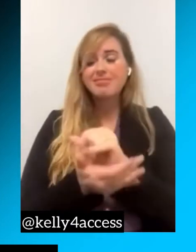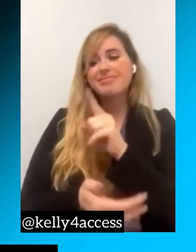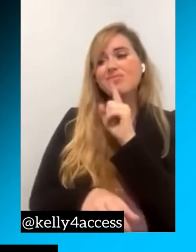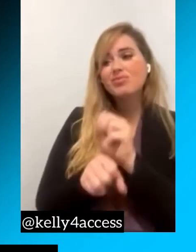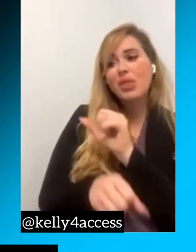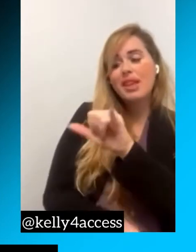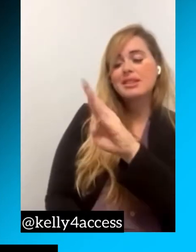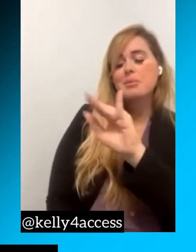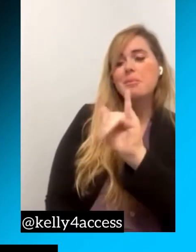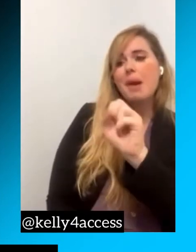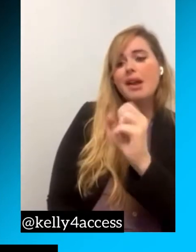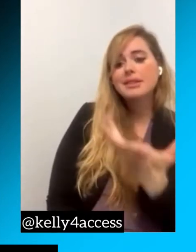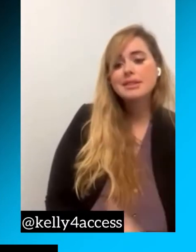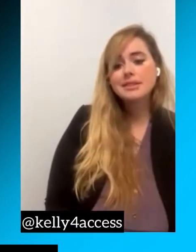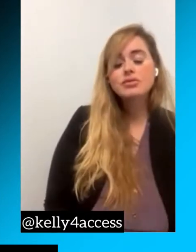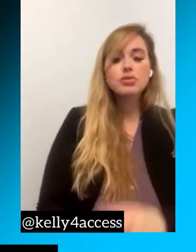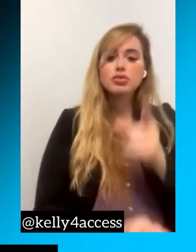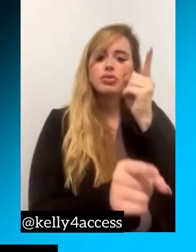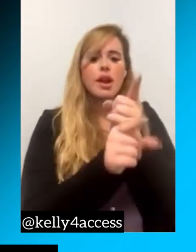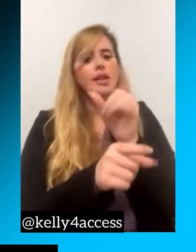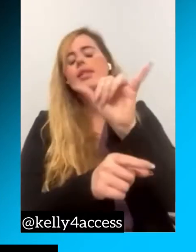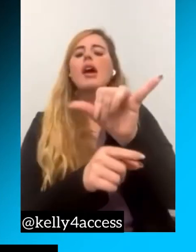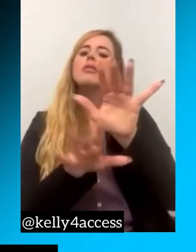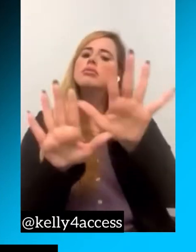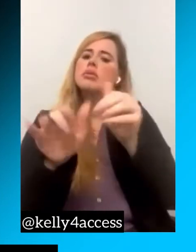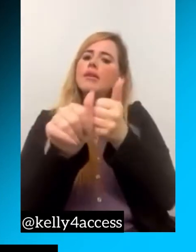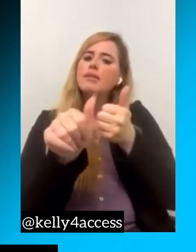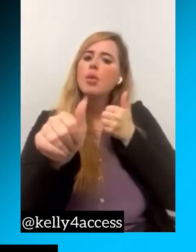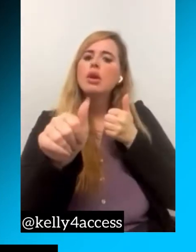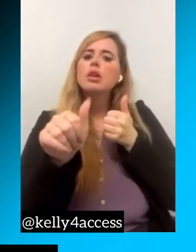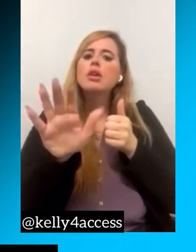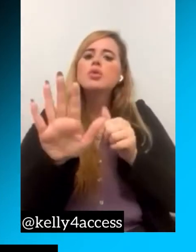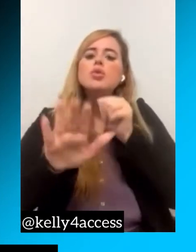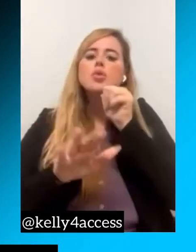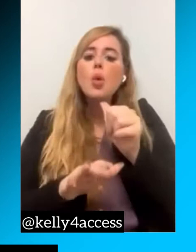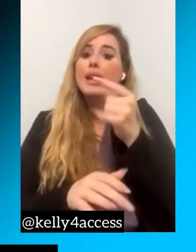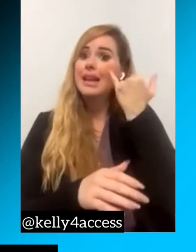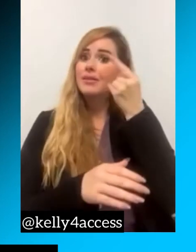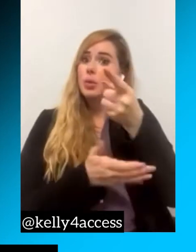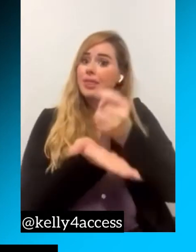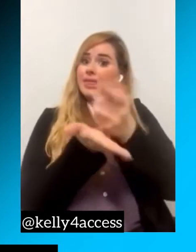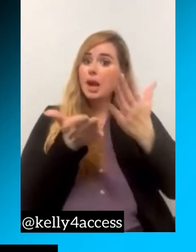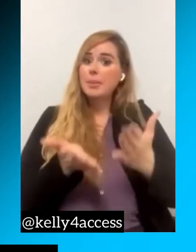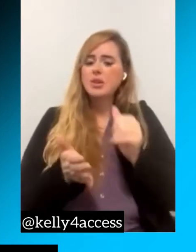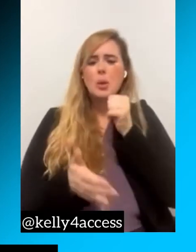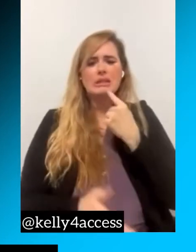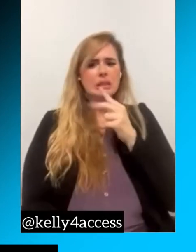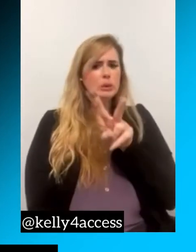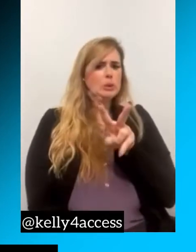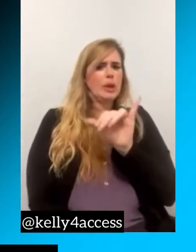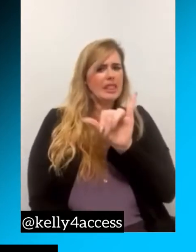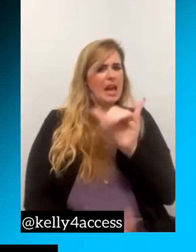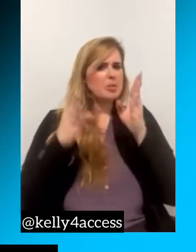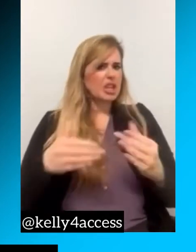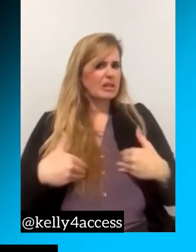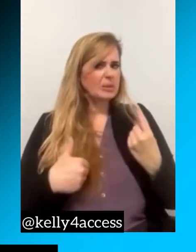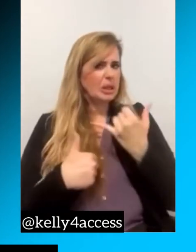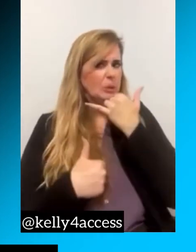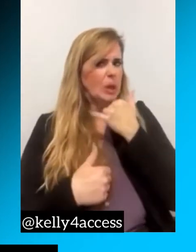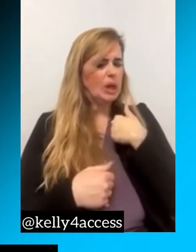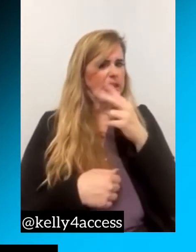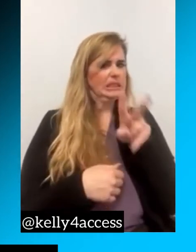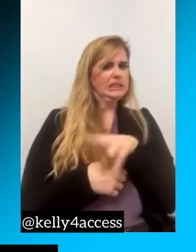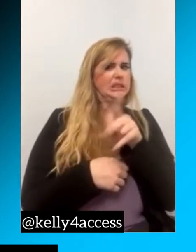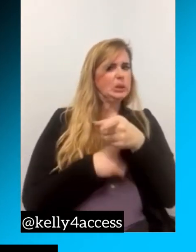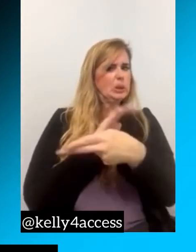one. Is don't go into it with like there's something wrong with this, or I don't understand it,